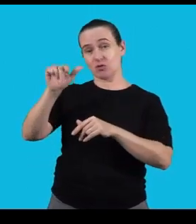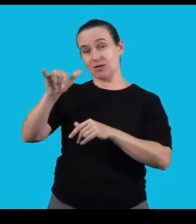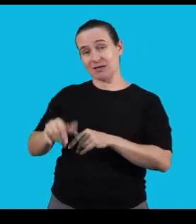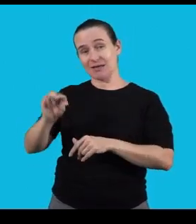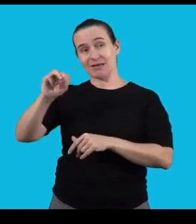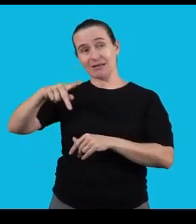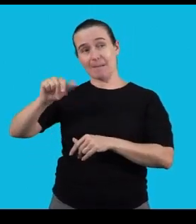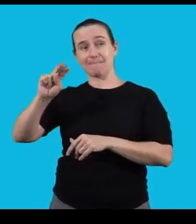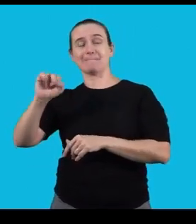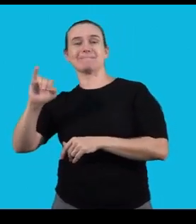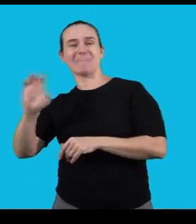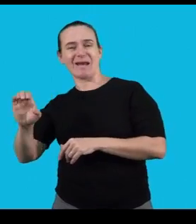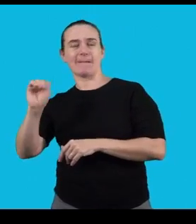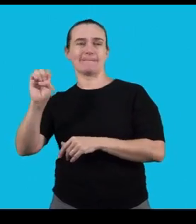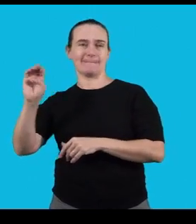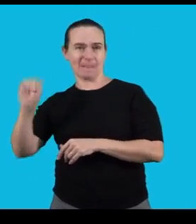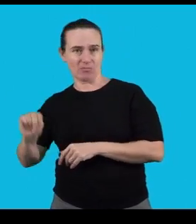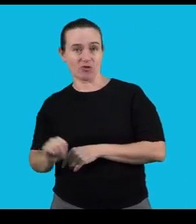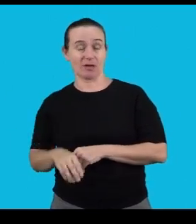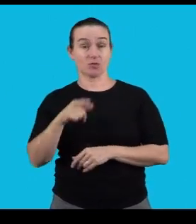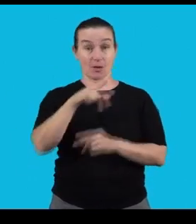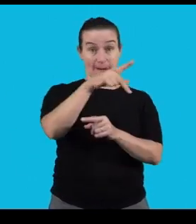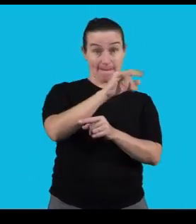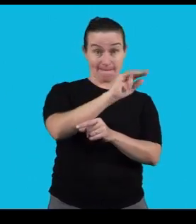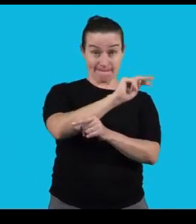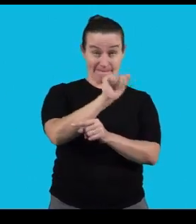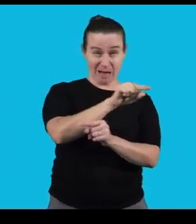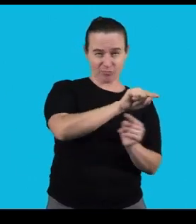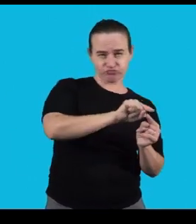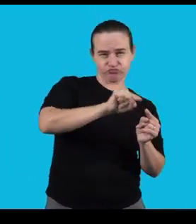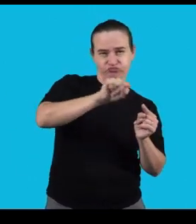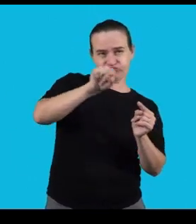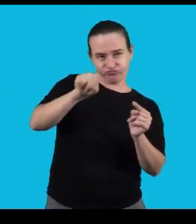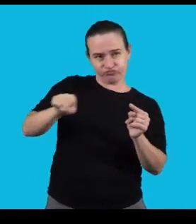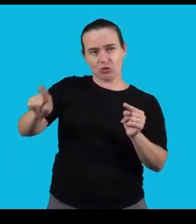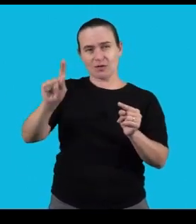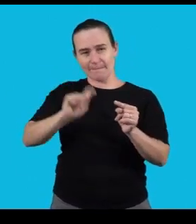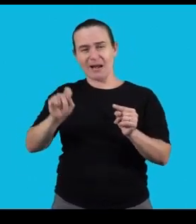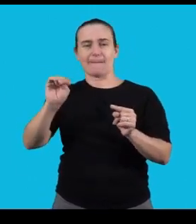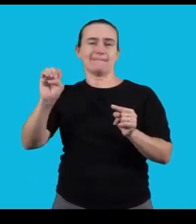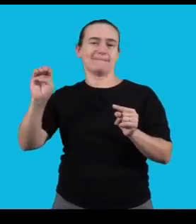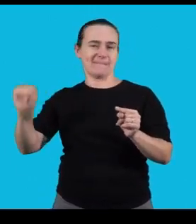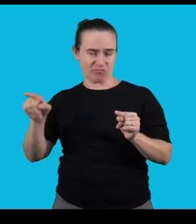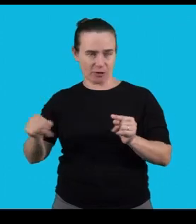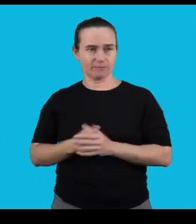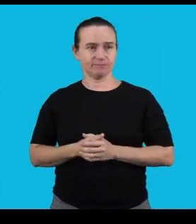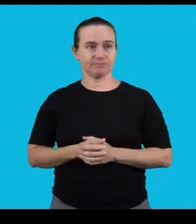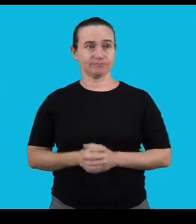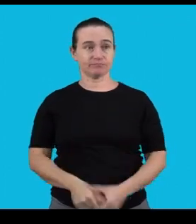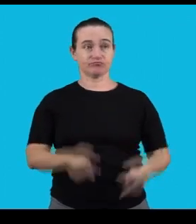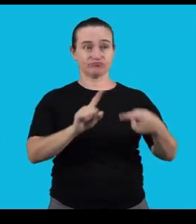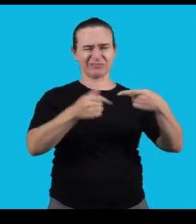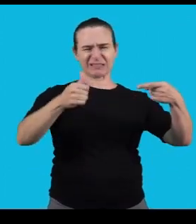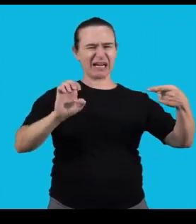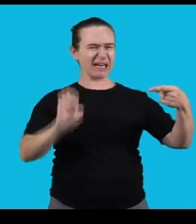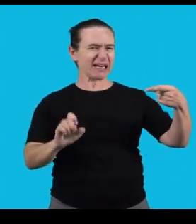tympanic membrane. So from the pinna, this is the pinna, the sound wave is conducted to the tympanic membrane. This is the tympanic